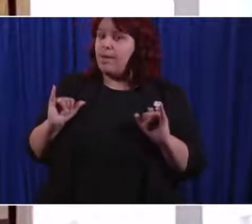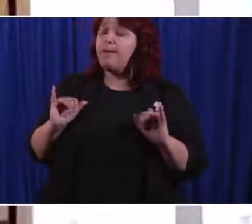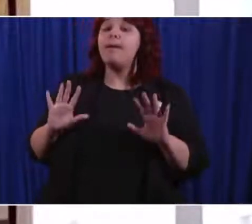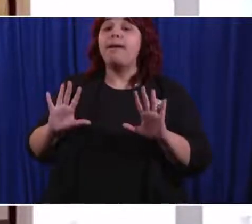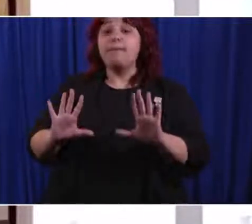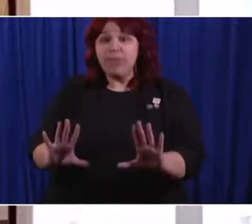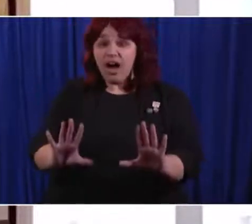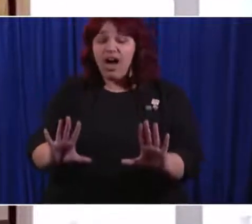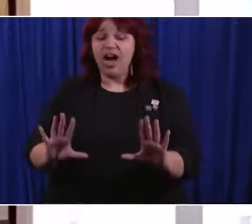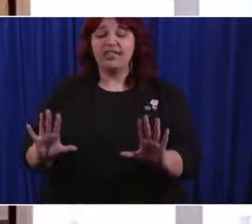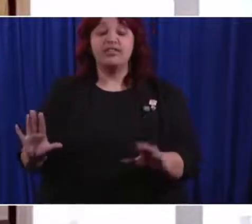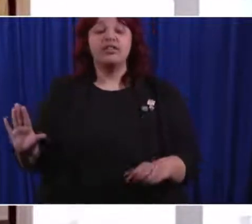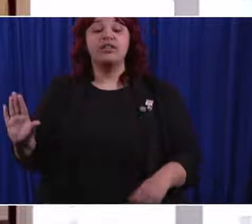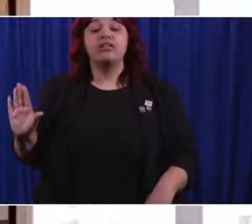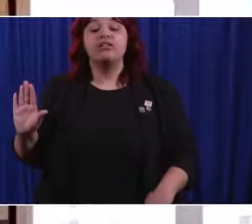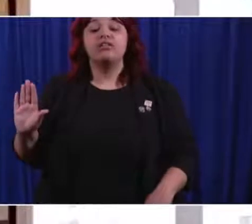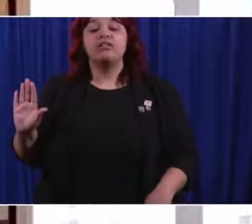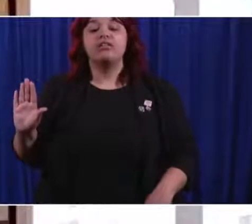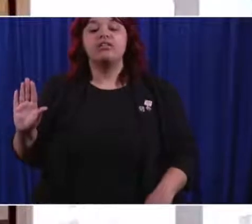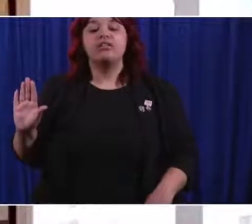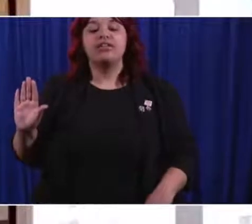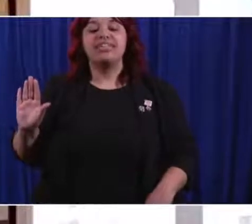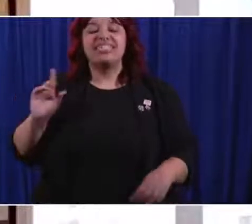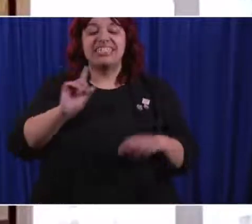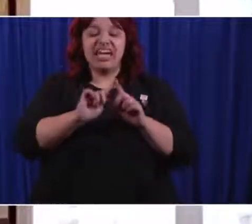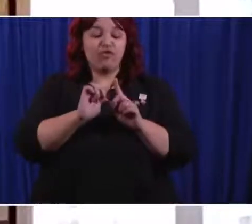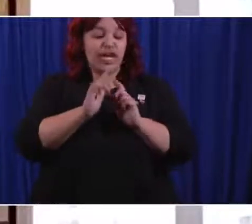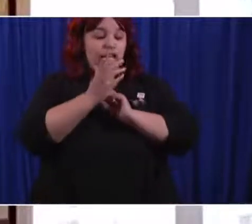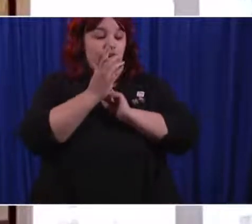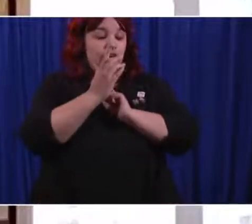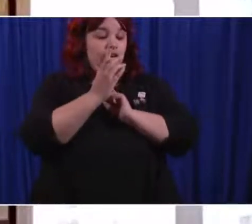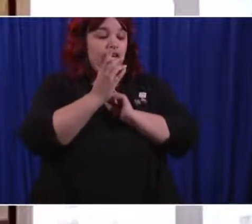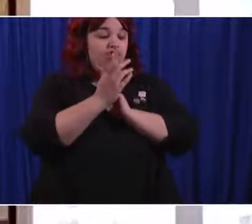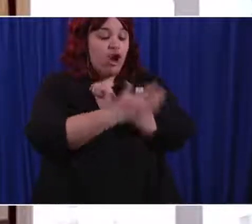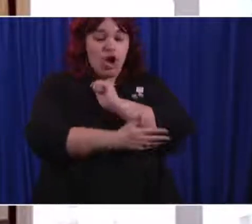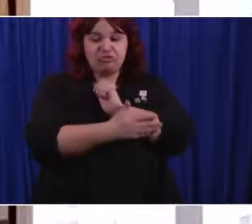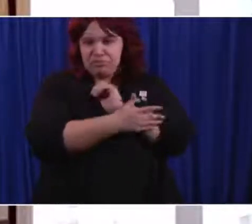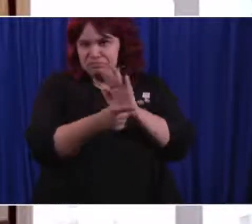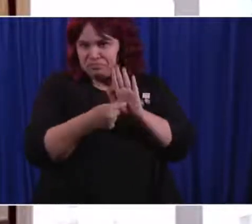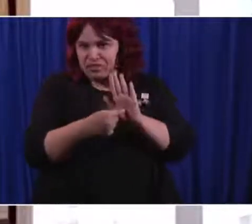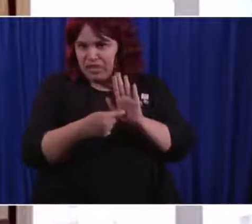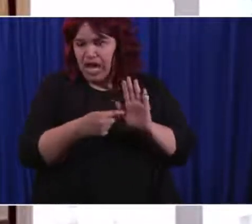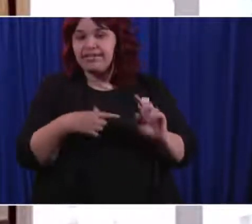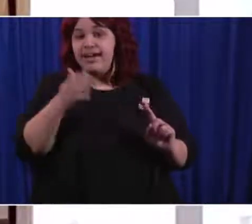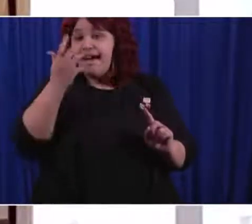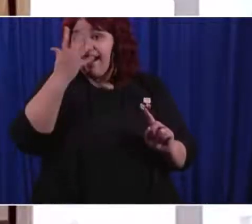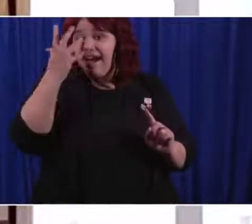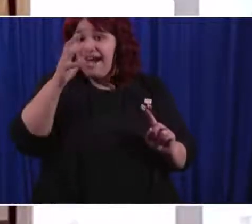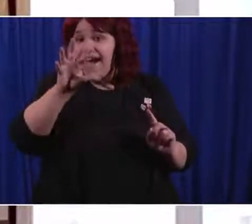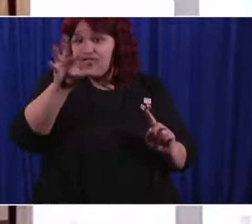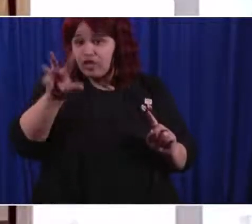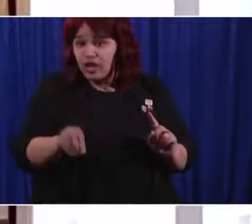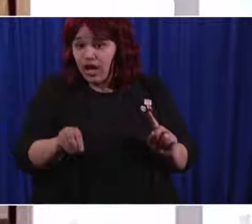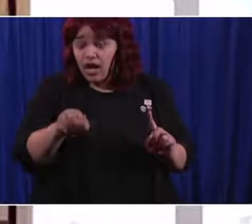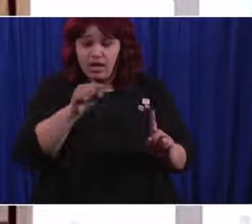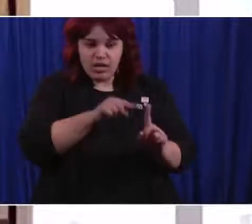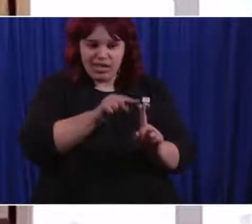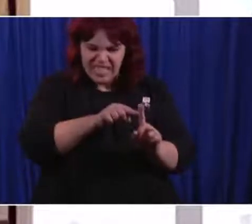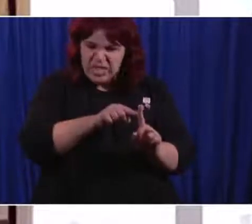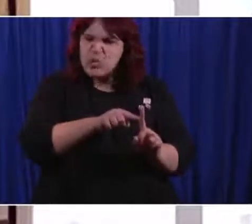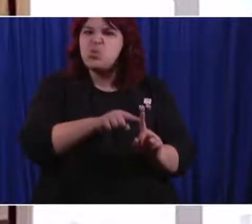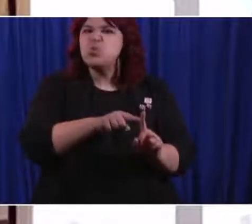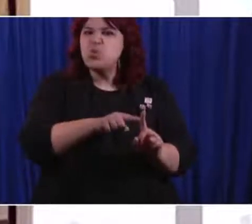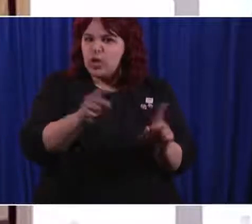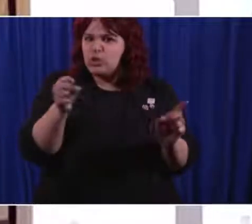of travelers from Ebola-affected parts of Africa back on March 6th, and has